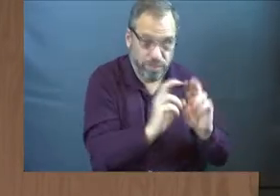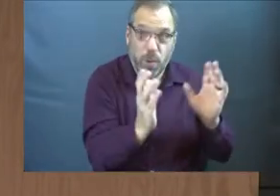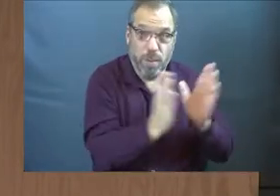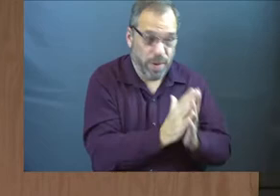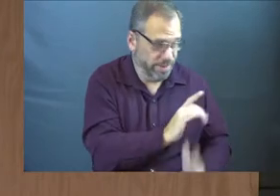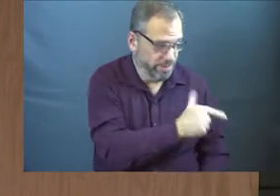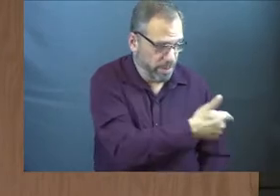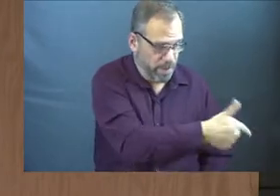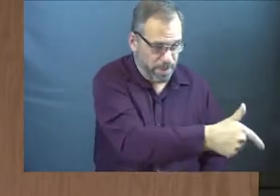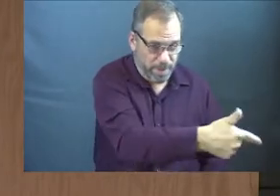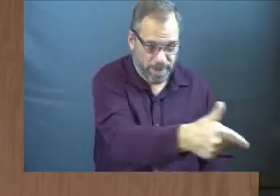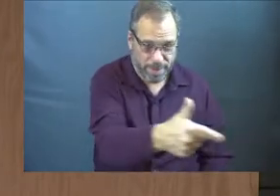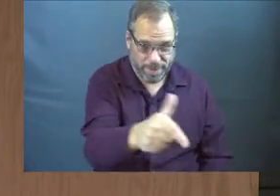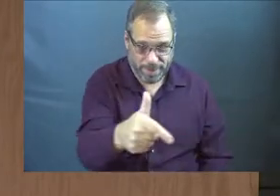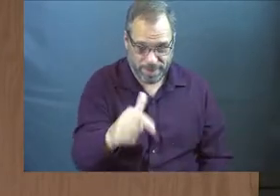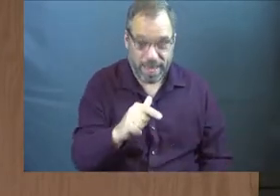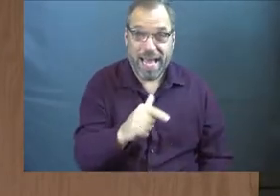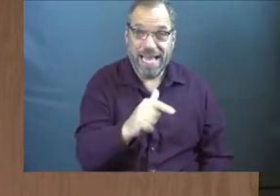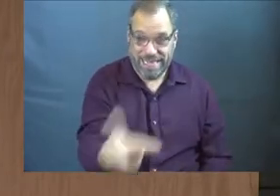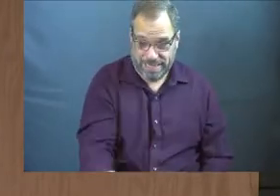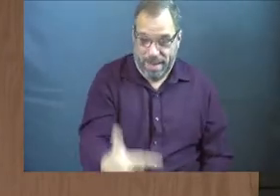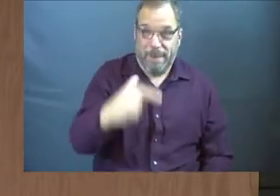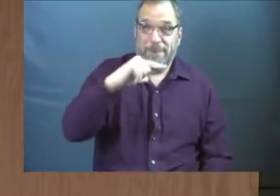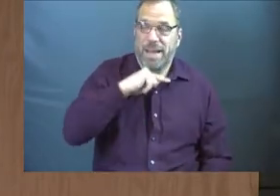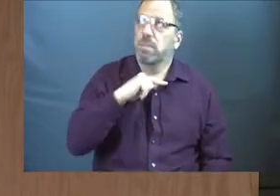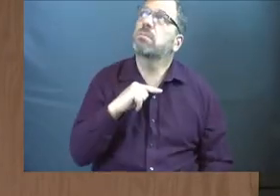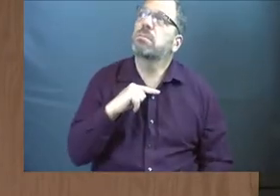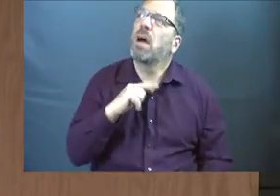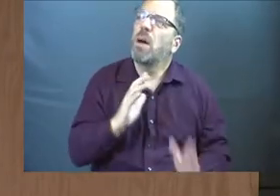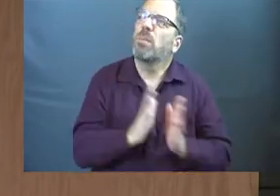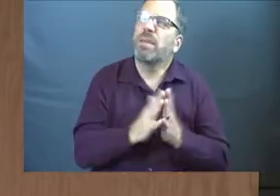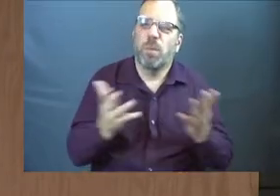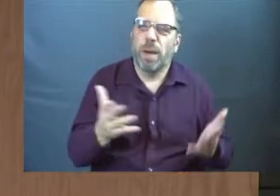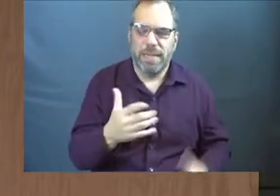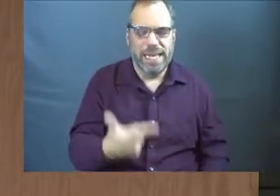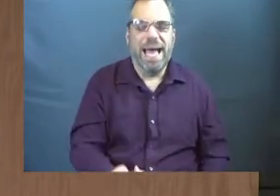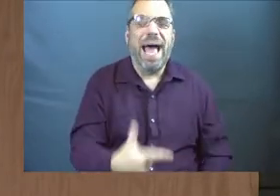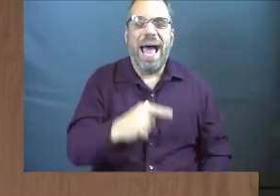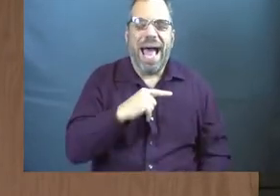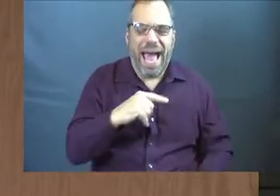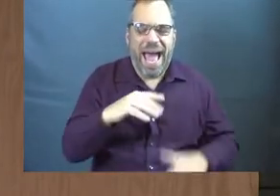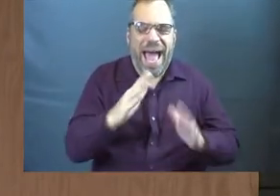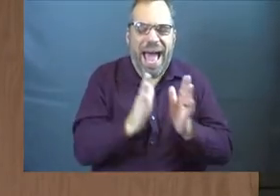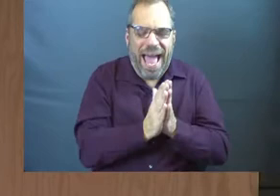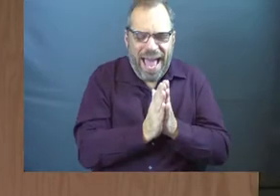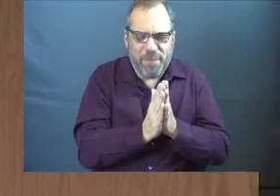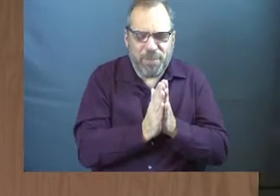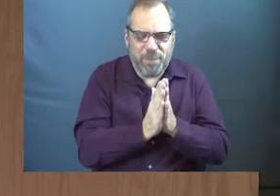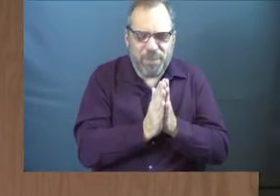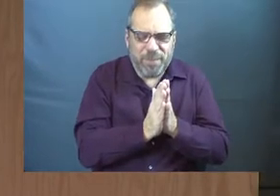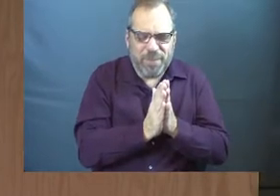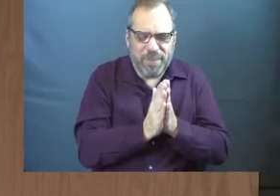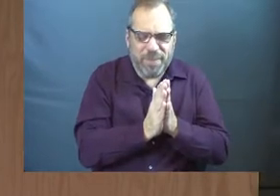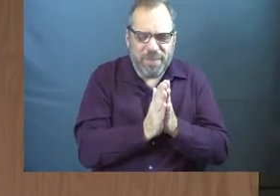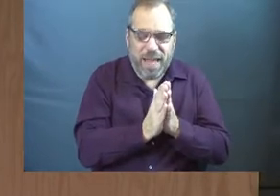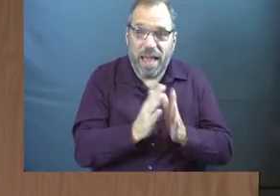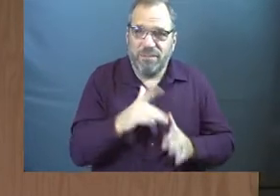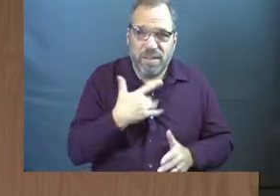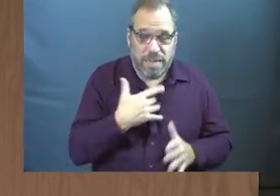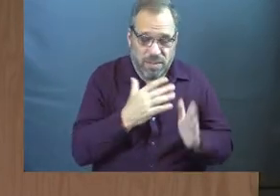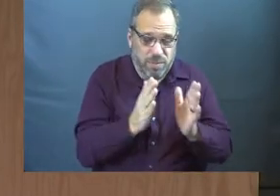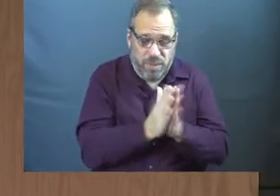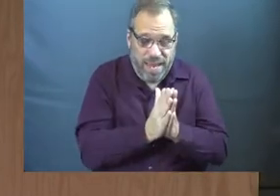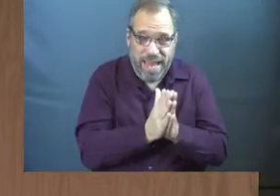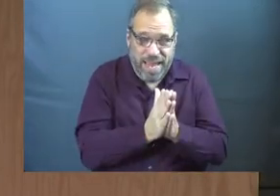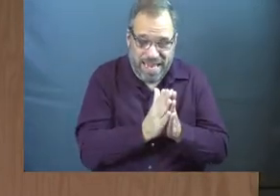things, and it kind of comes around to my turn. I don't even remember what we were praying about, but I start to pray, and nothing feels weird about it. I just